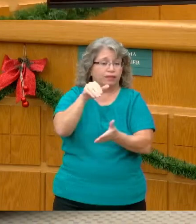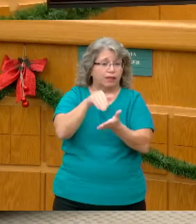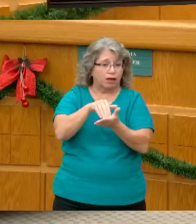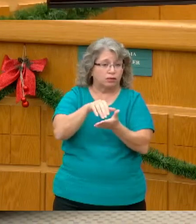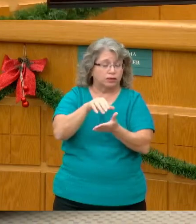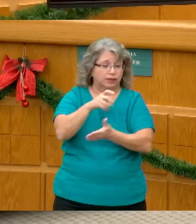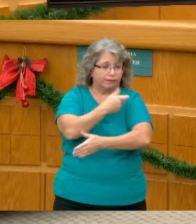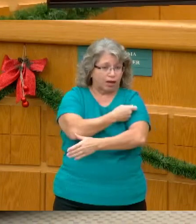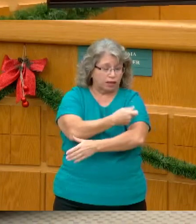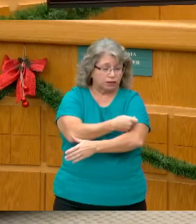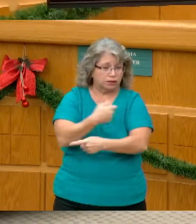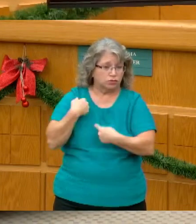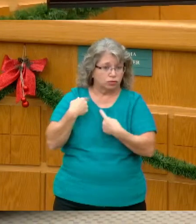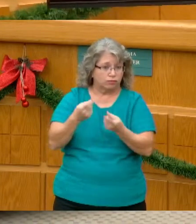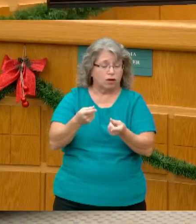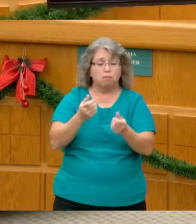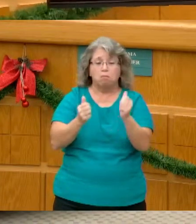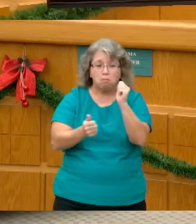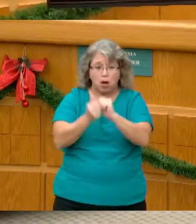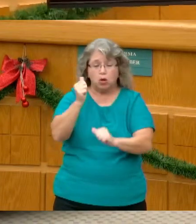those are Moderna, vaccinated over